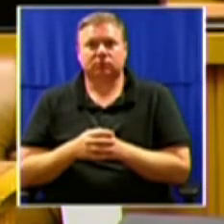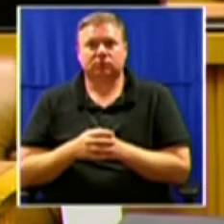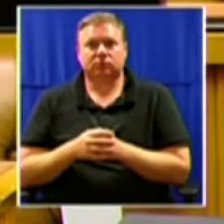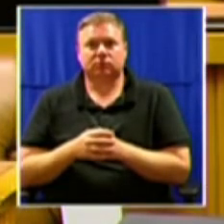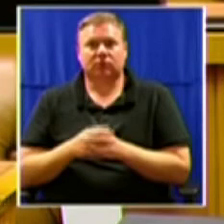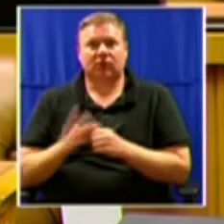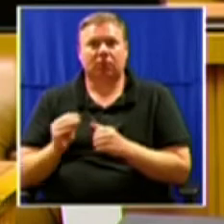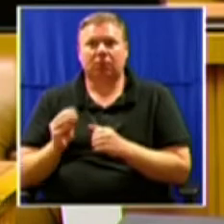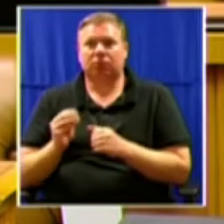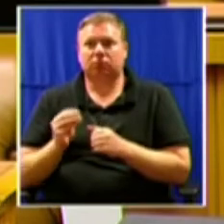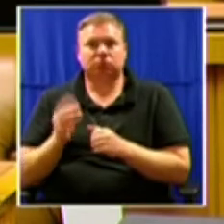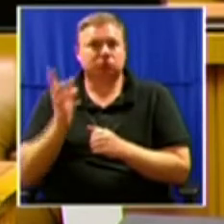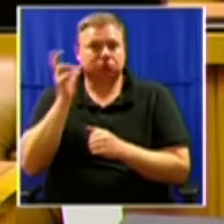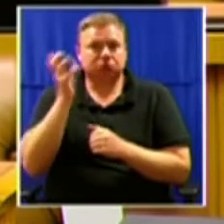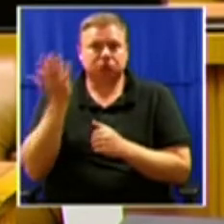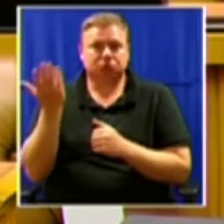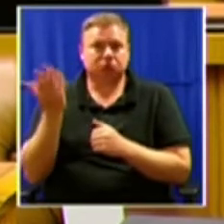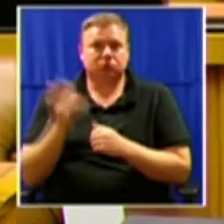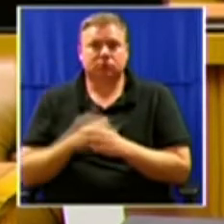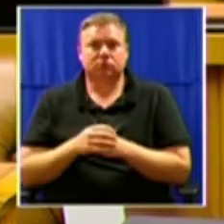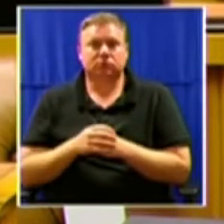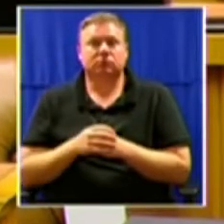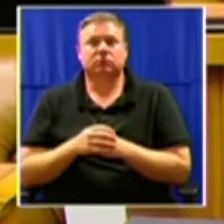to have follow-ups.